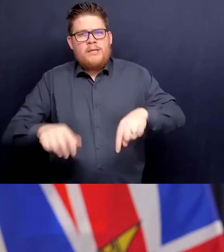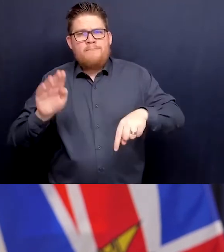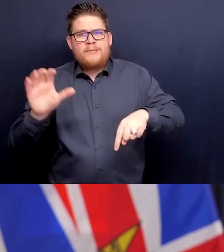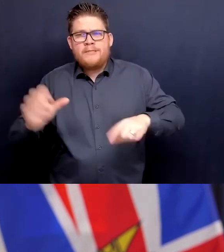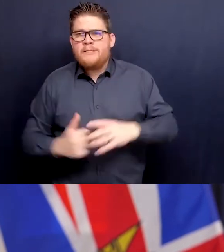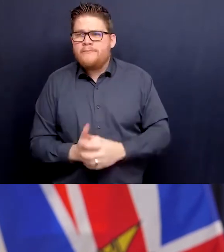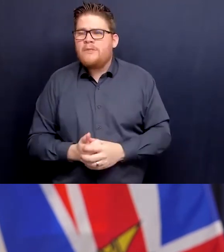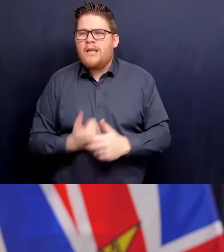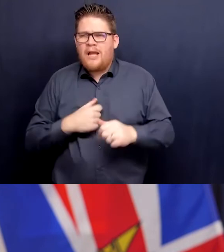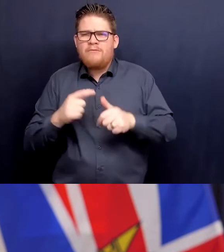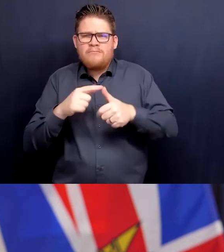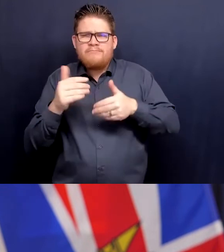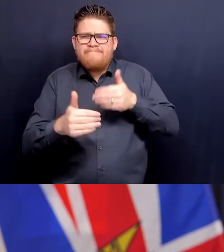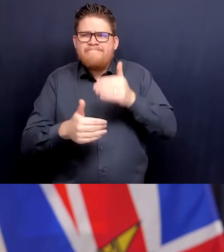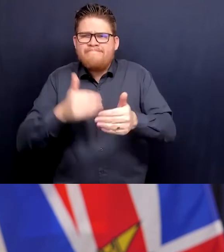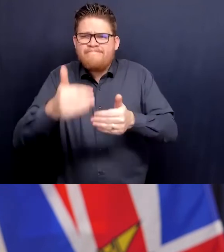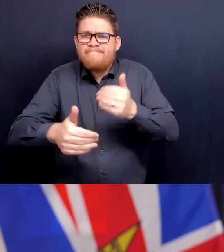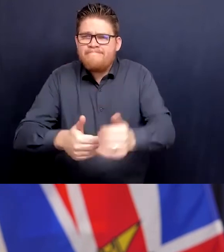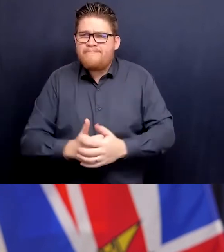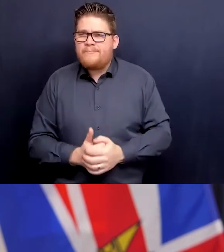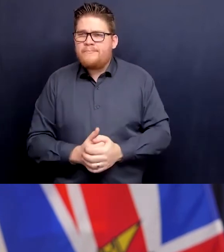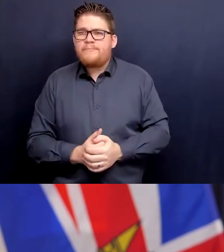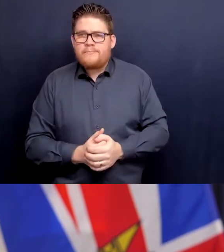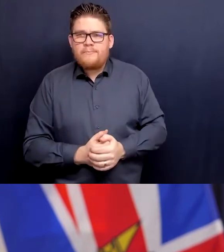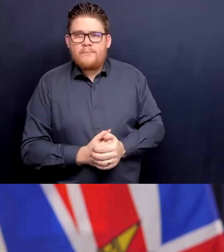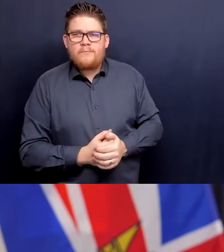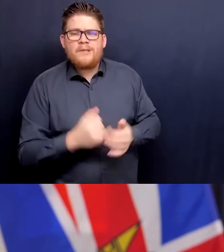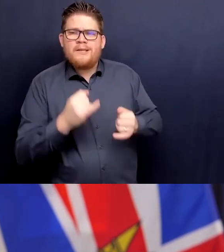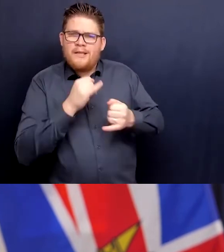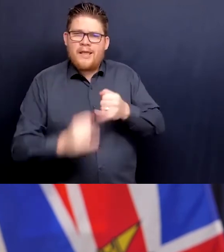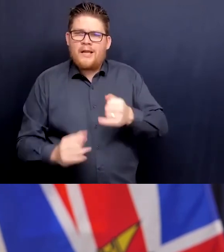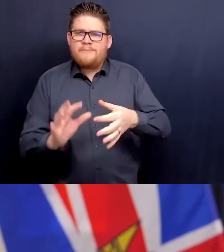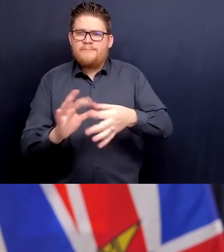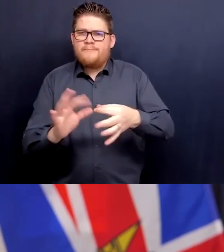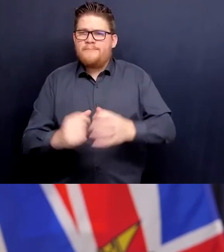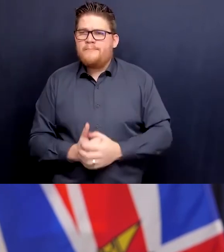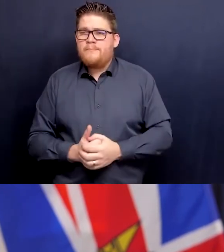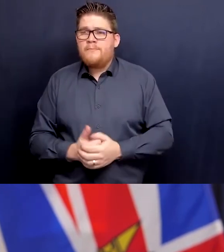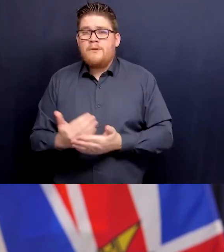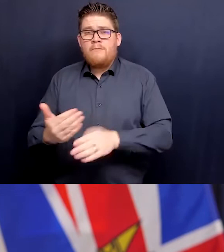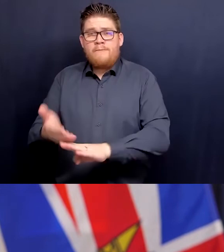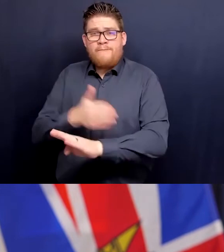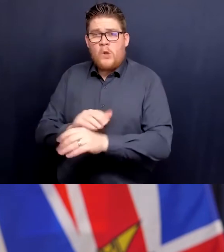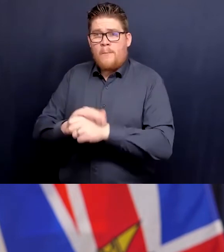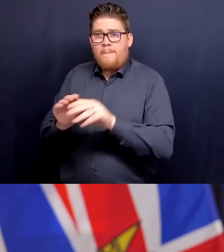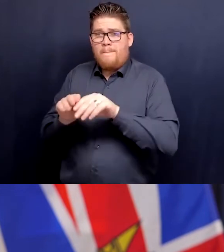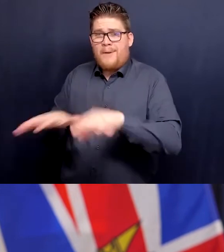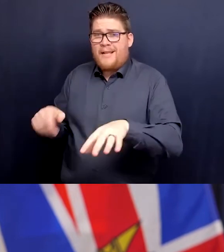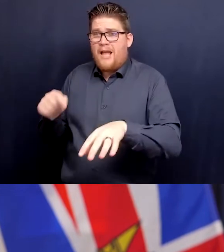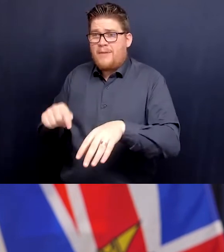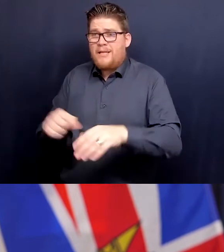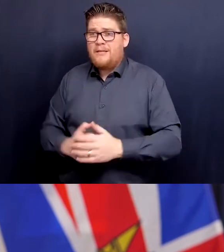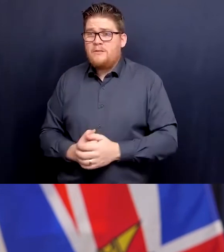important. The final thing I wanted to note is that prior to the pandemic, we had seen a decline in